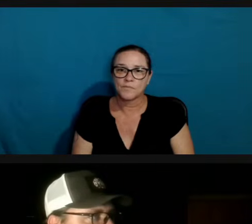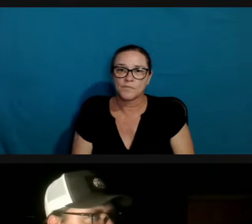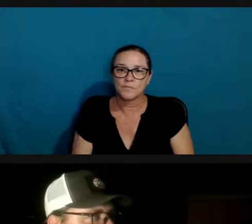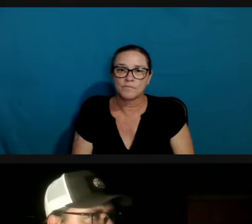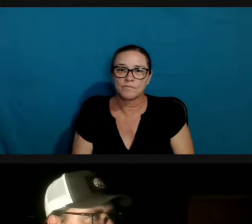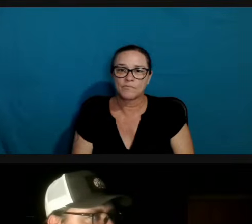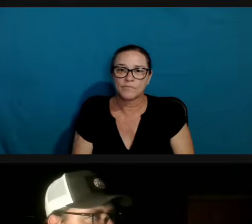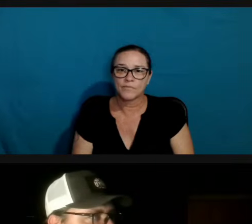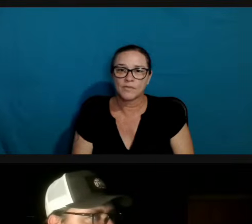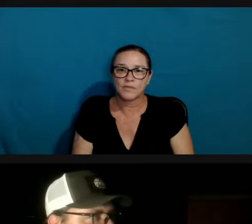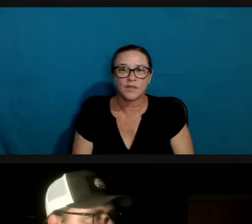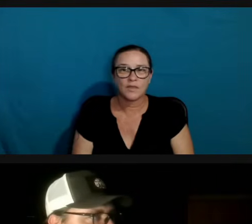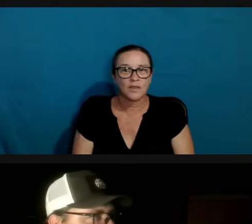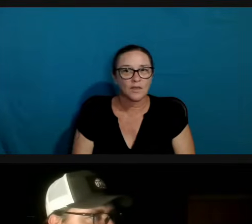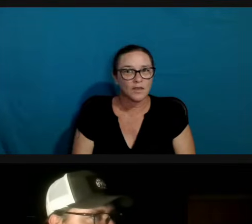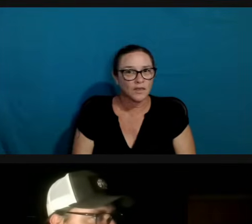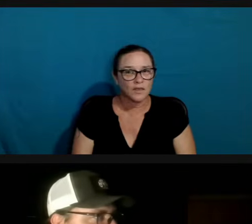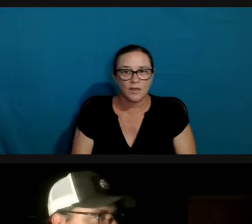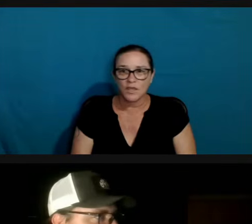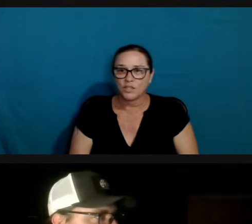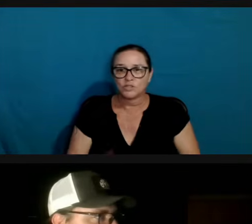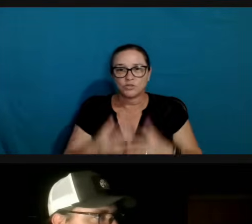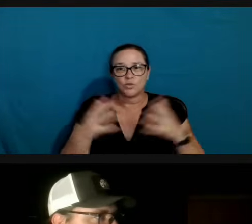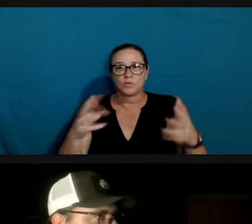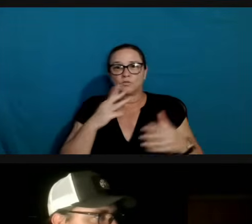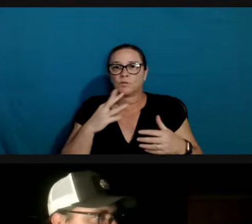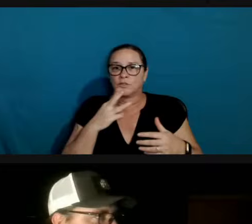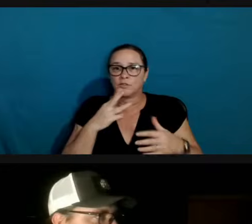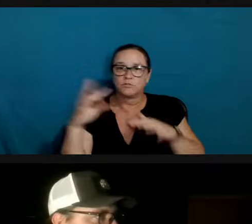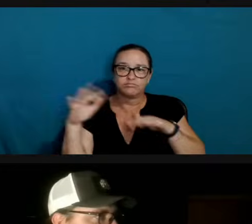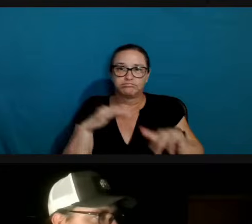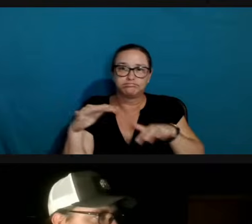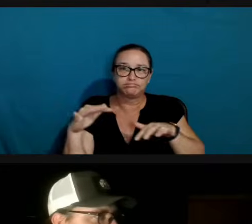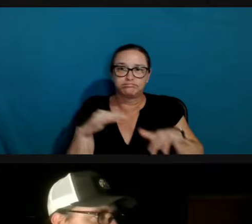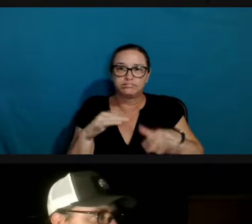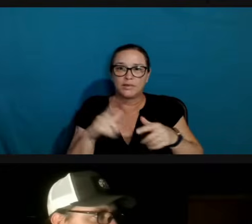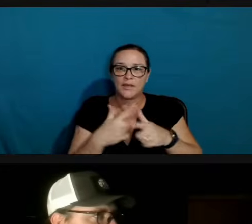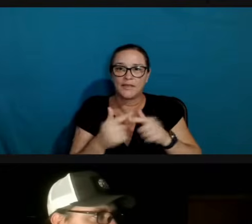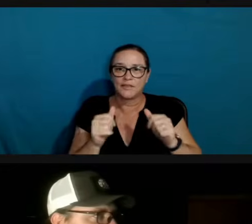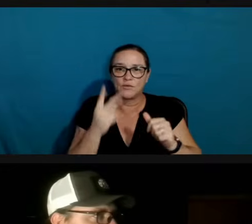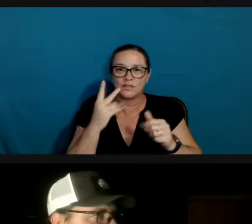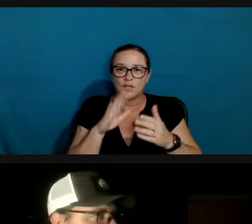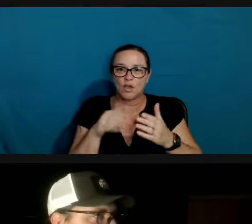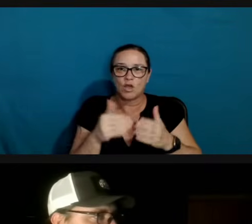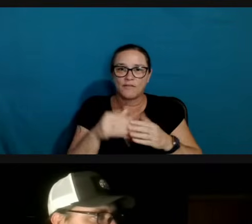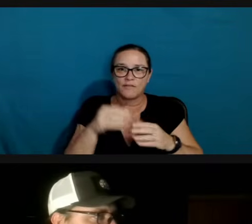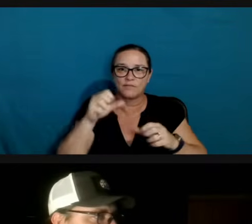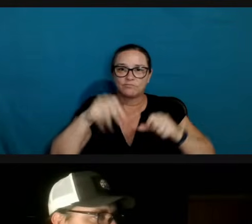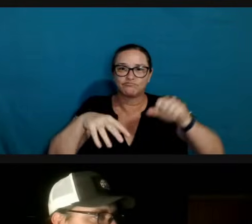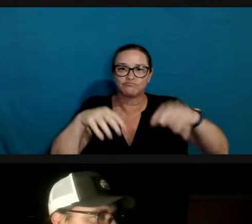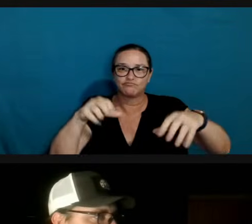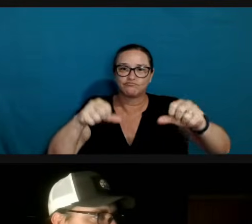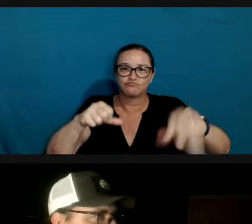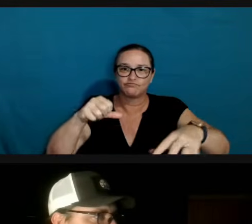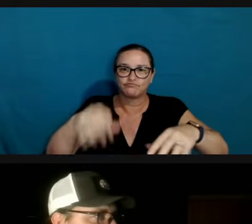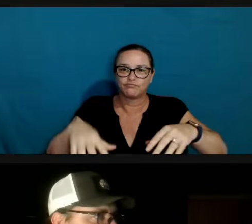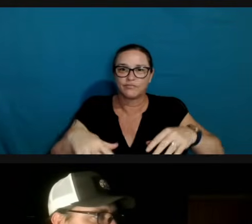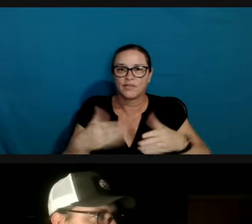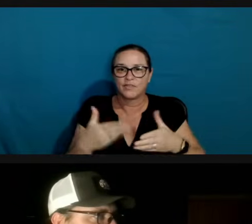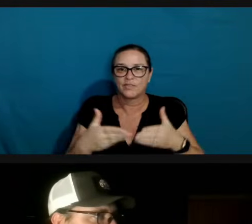Just how much water there was, and then you can see all the deposits down in the flat, down around the greenhouse.